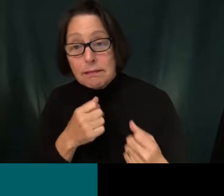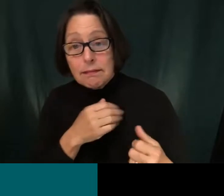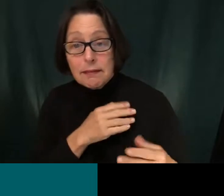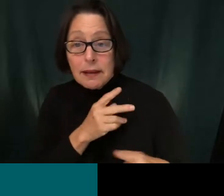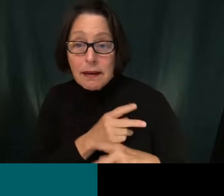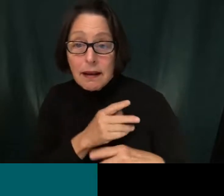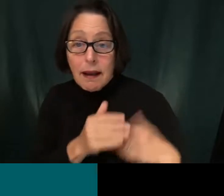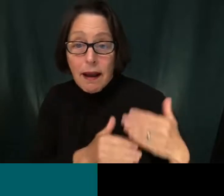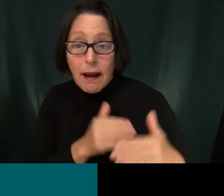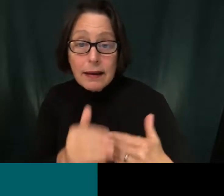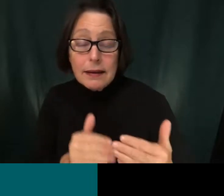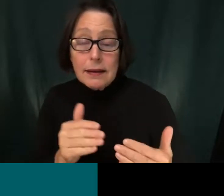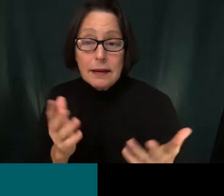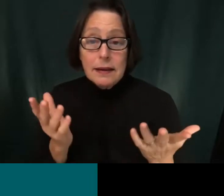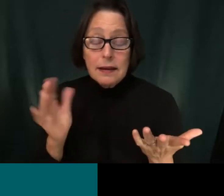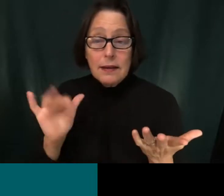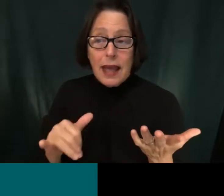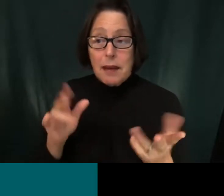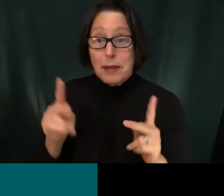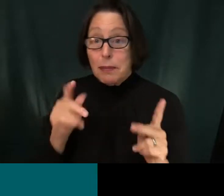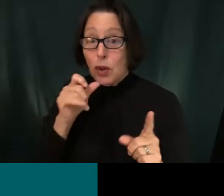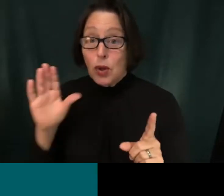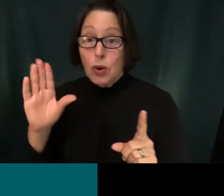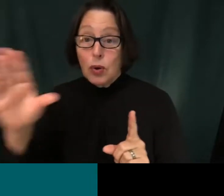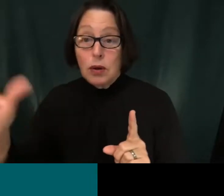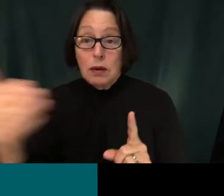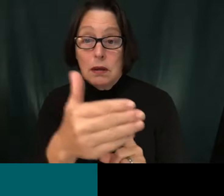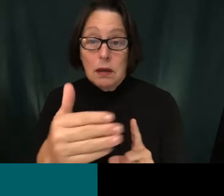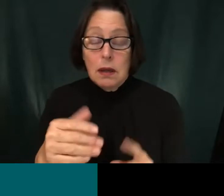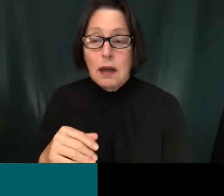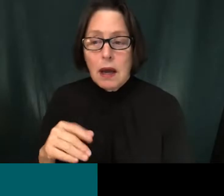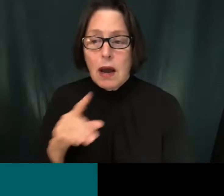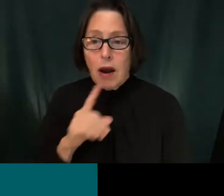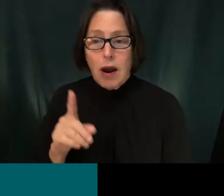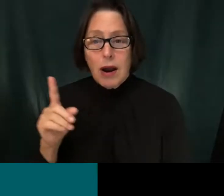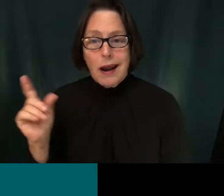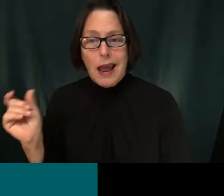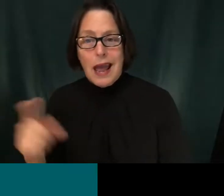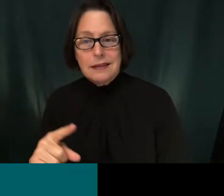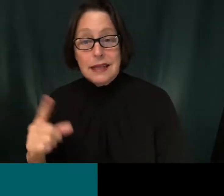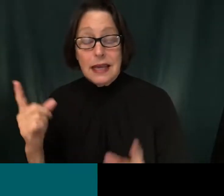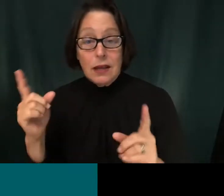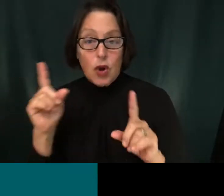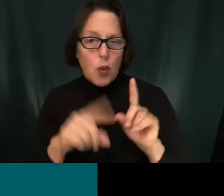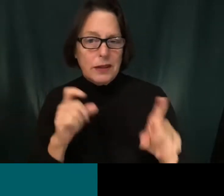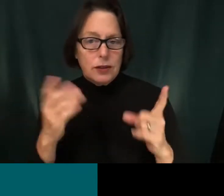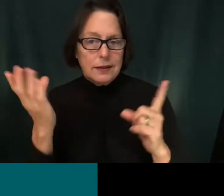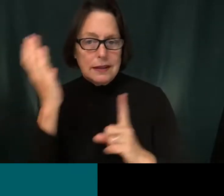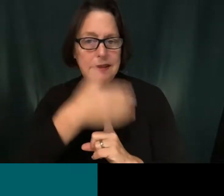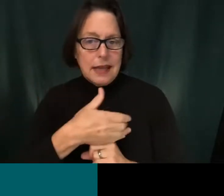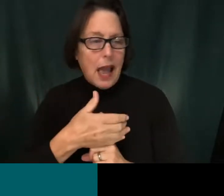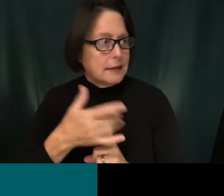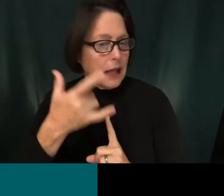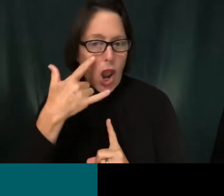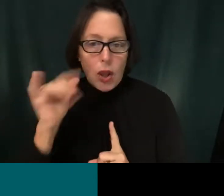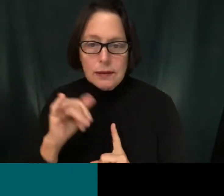who are less direct are probably some of those people who are asking more of those questions in disguise. Those, you know, they're trying not